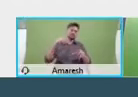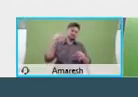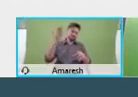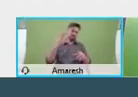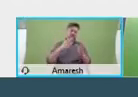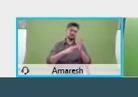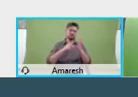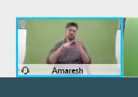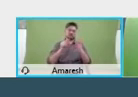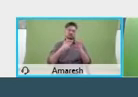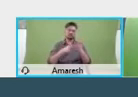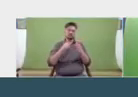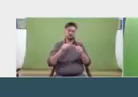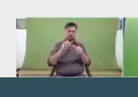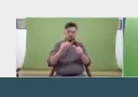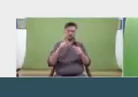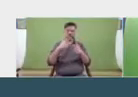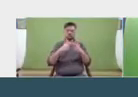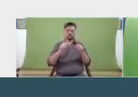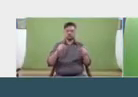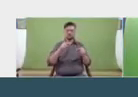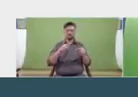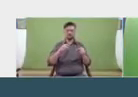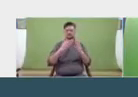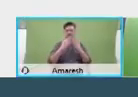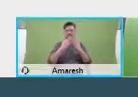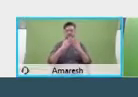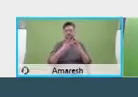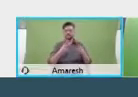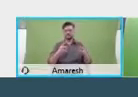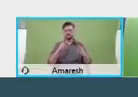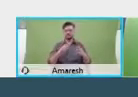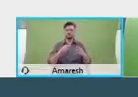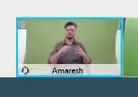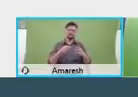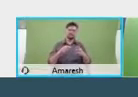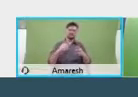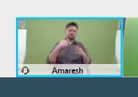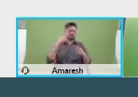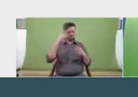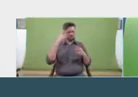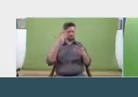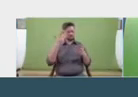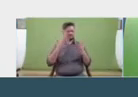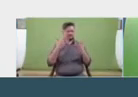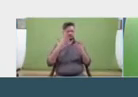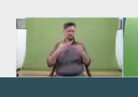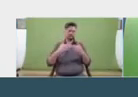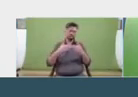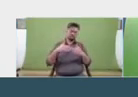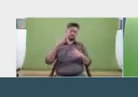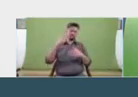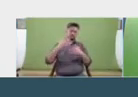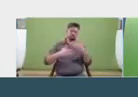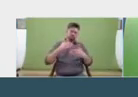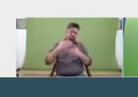studies uh have made or neuroscience as such has made tremendous progress but if you look at the progress in